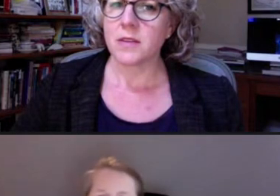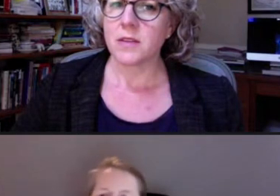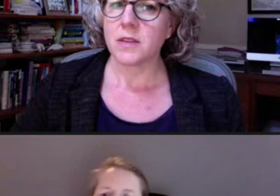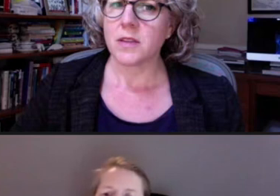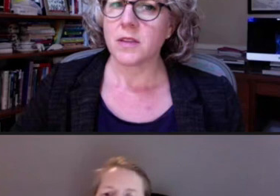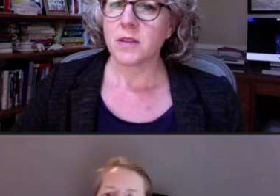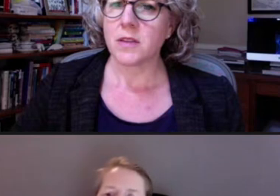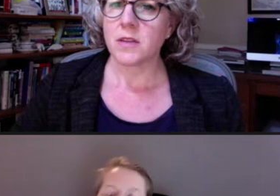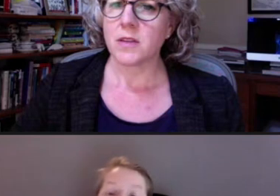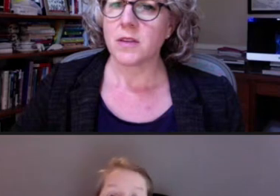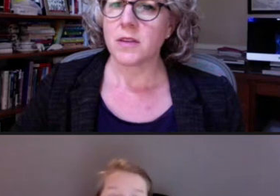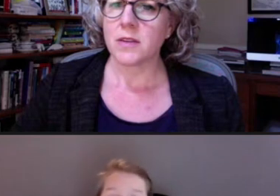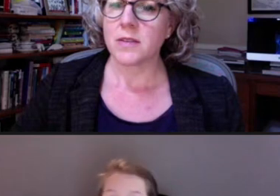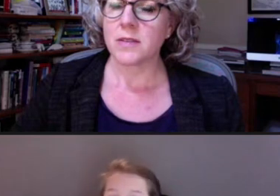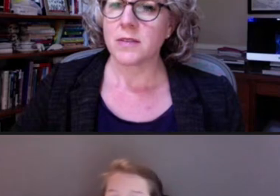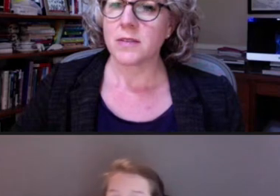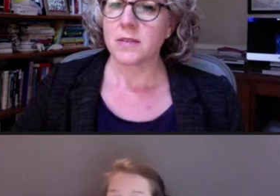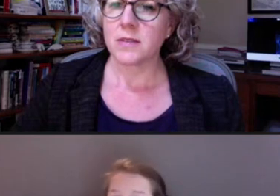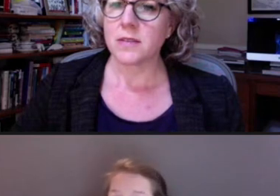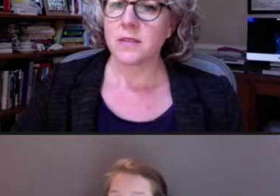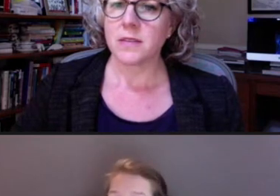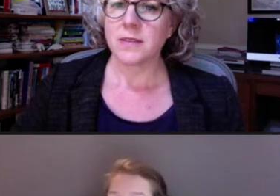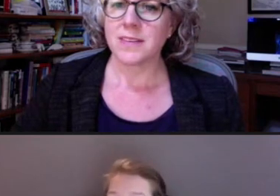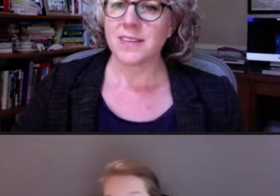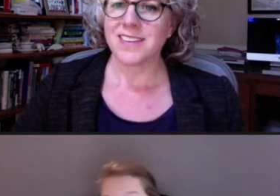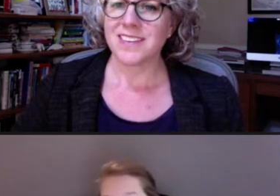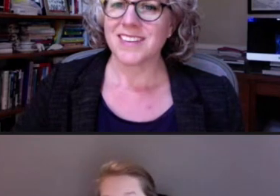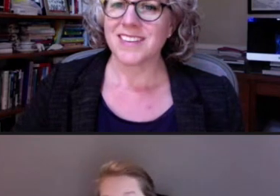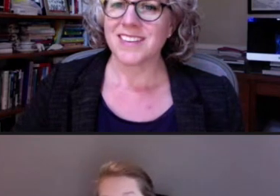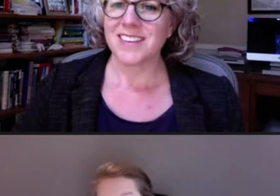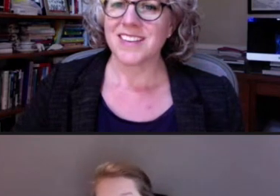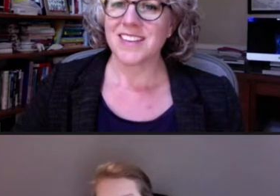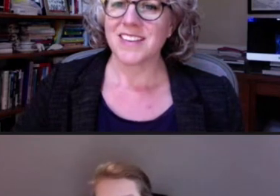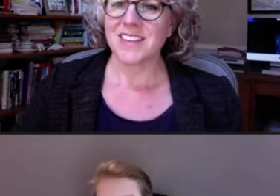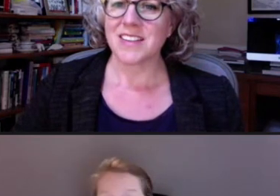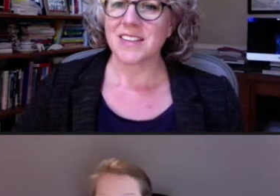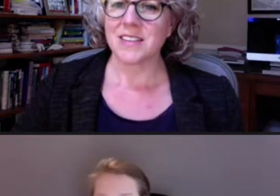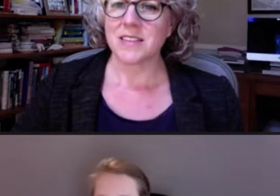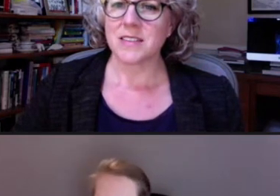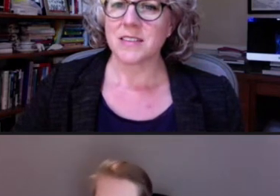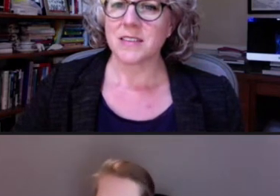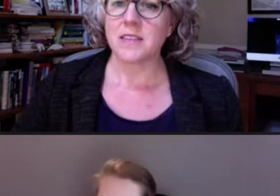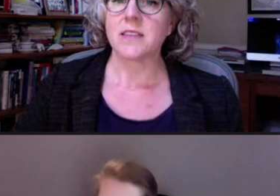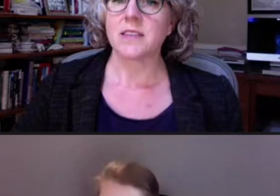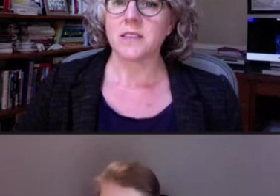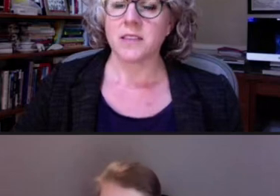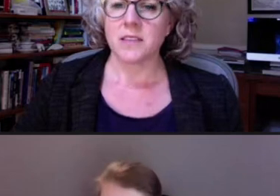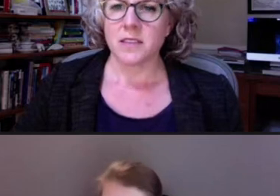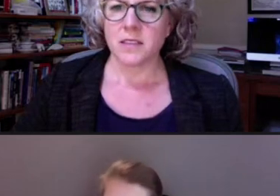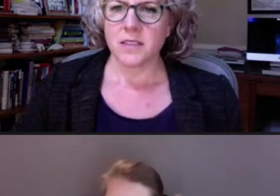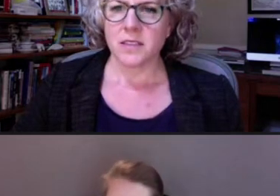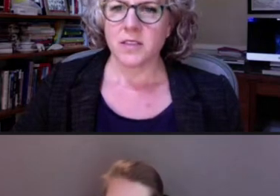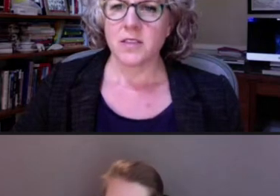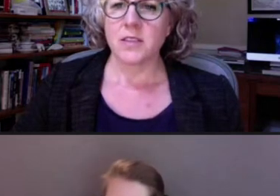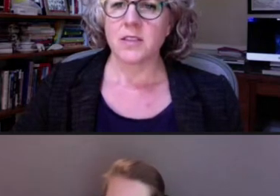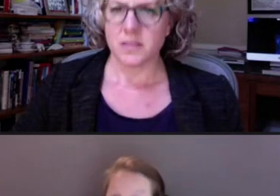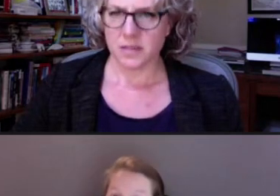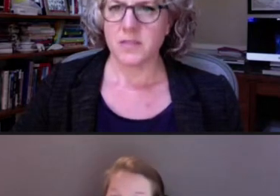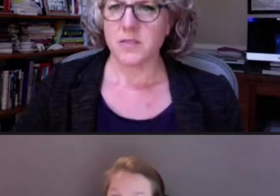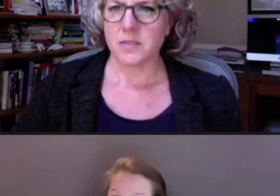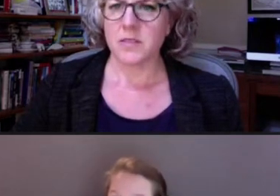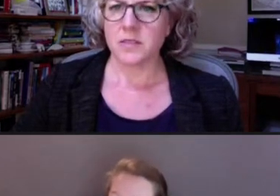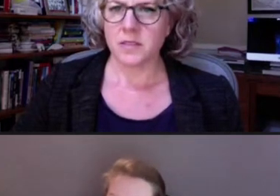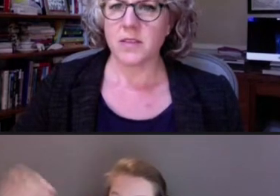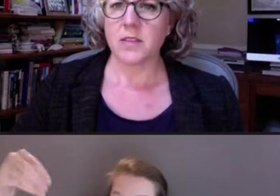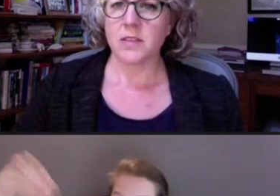lot of hardware stores, and one of the places I shop for light bulbs, they have a display where you can turn on the lights and